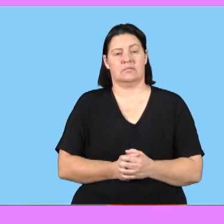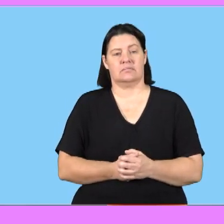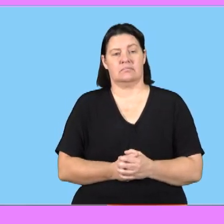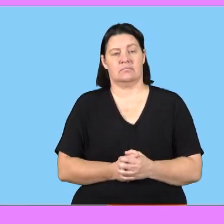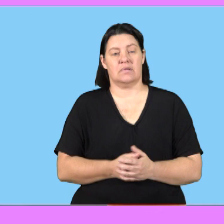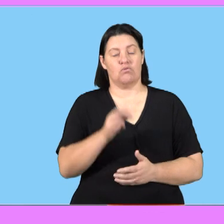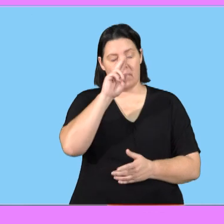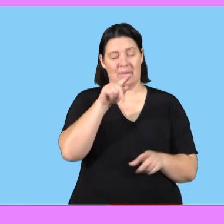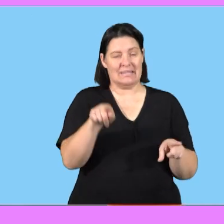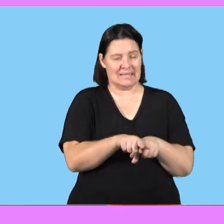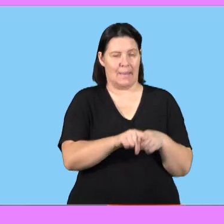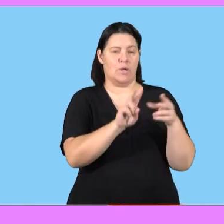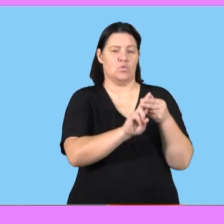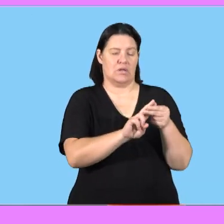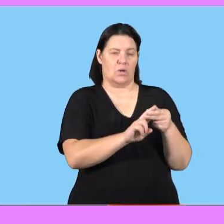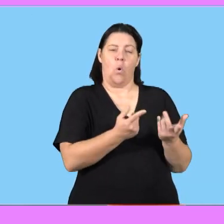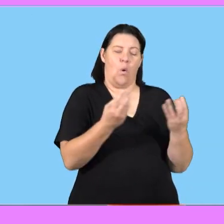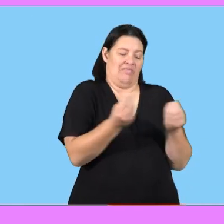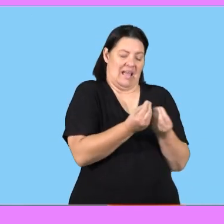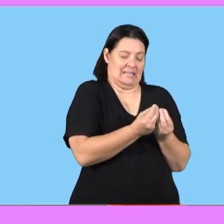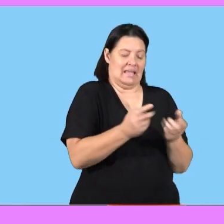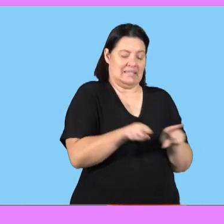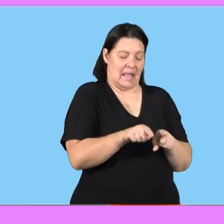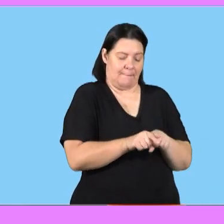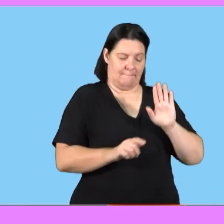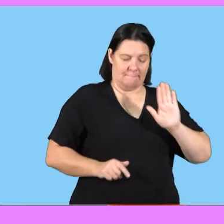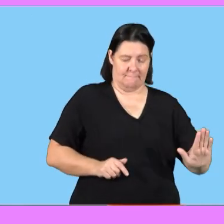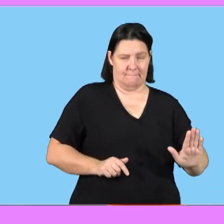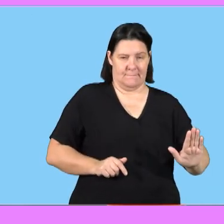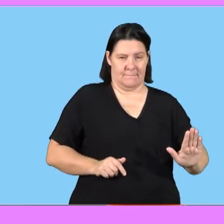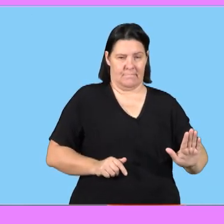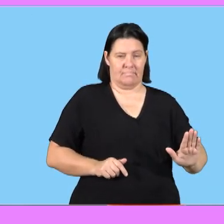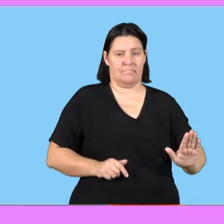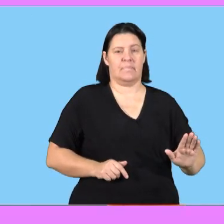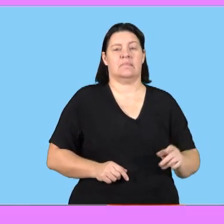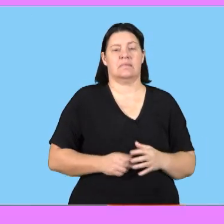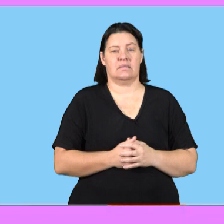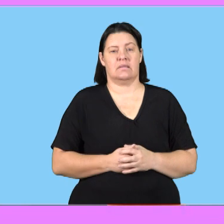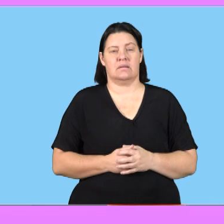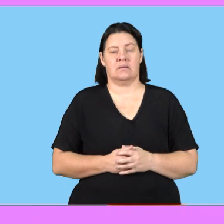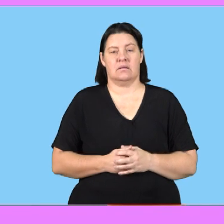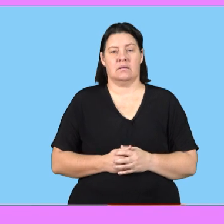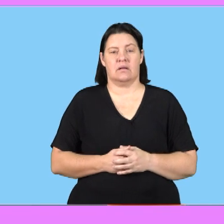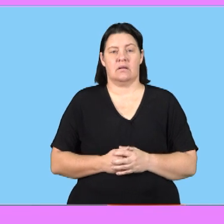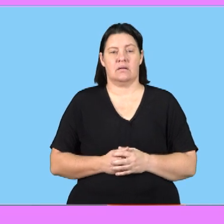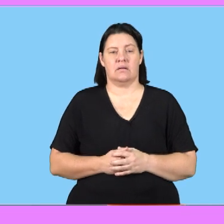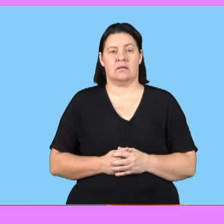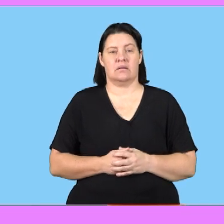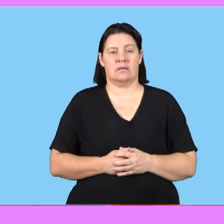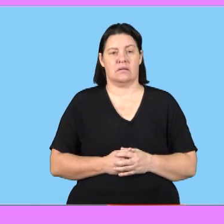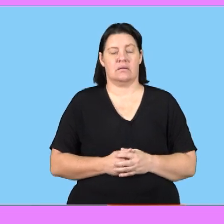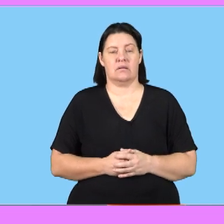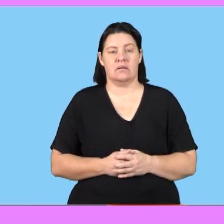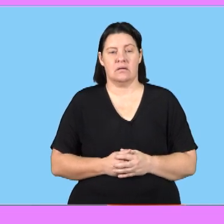the same units or same items are dividing. So we take 20 muffins,